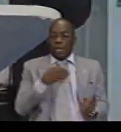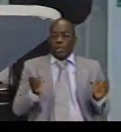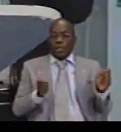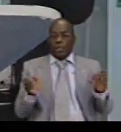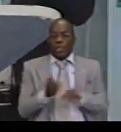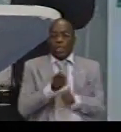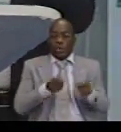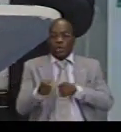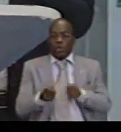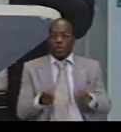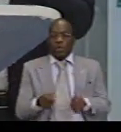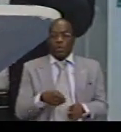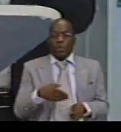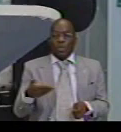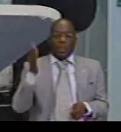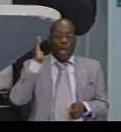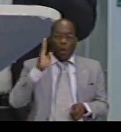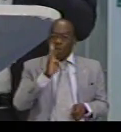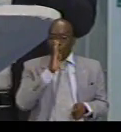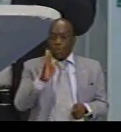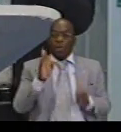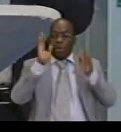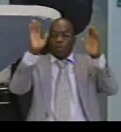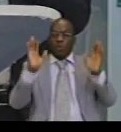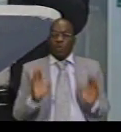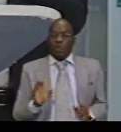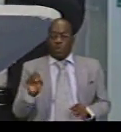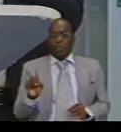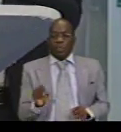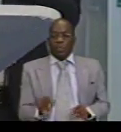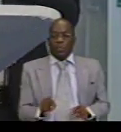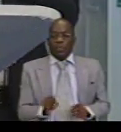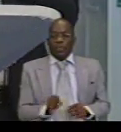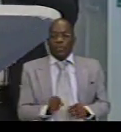And there will be signs and wonders.